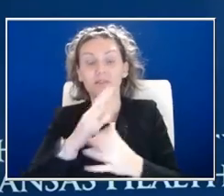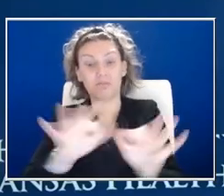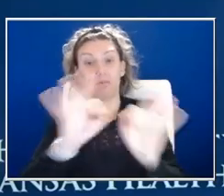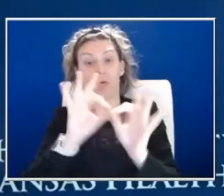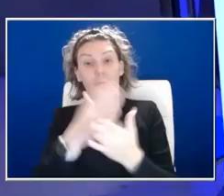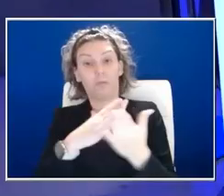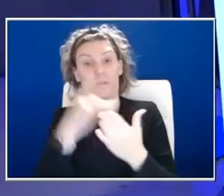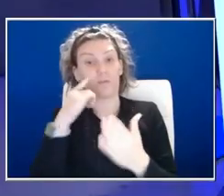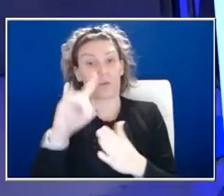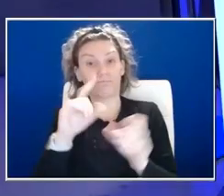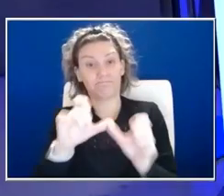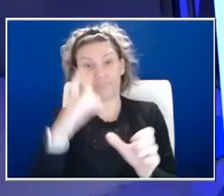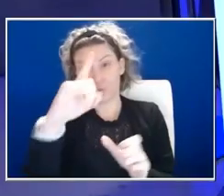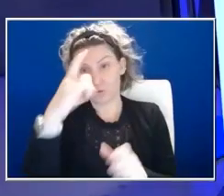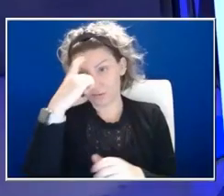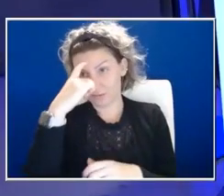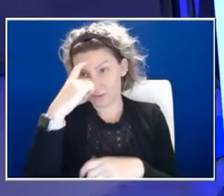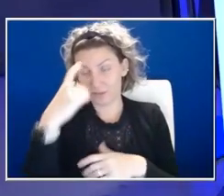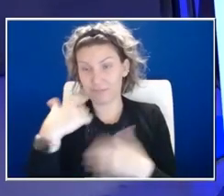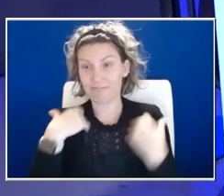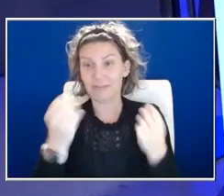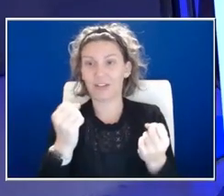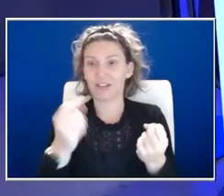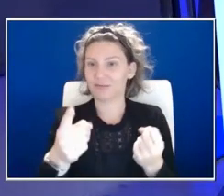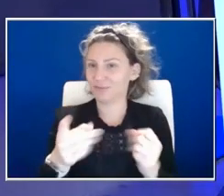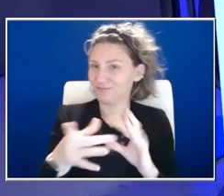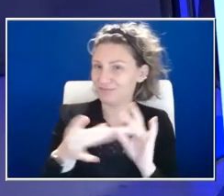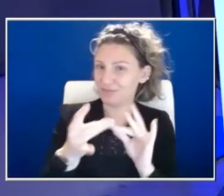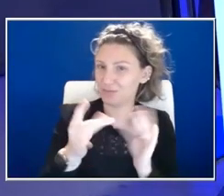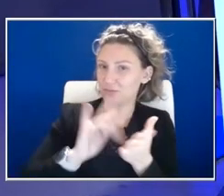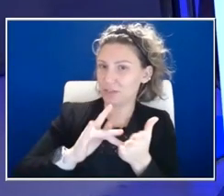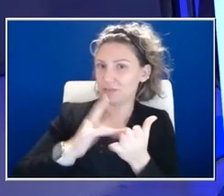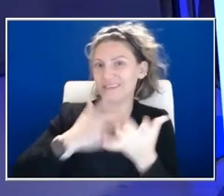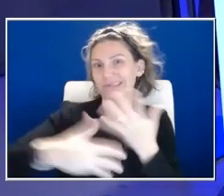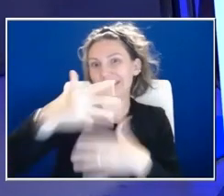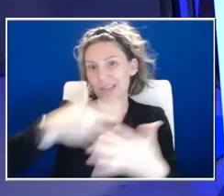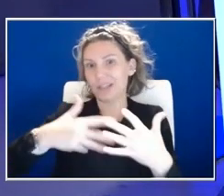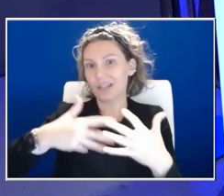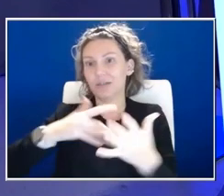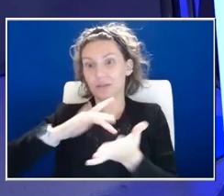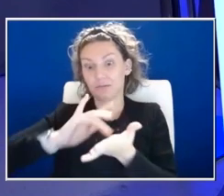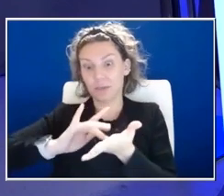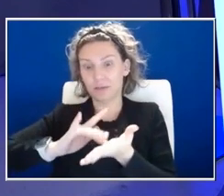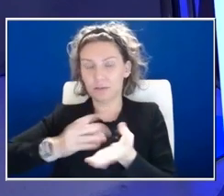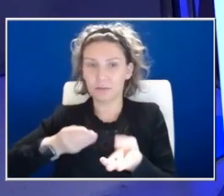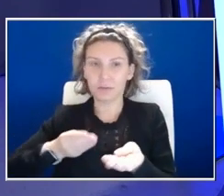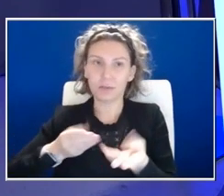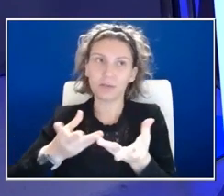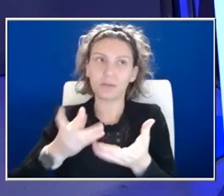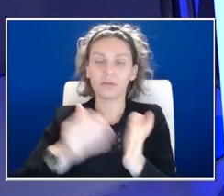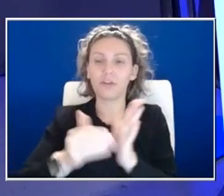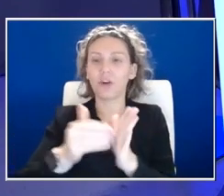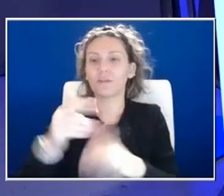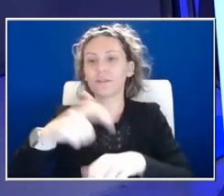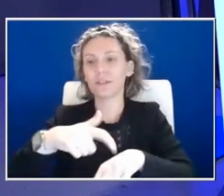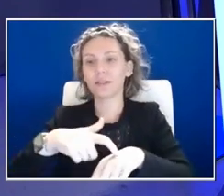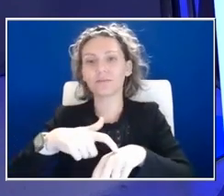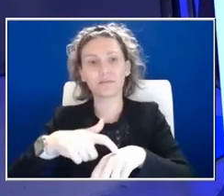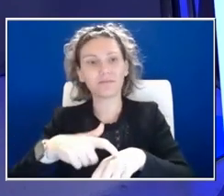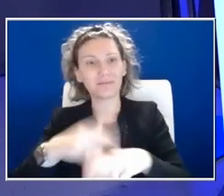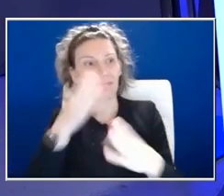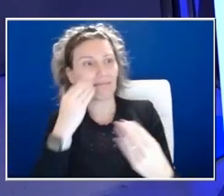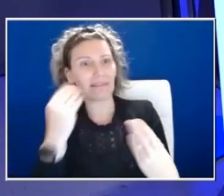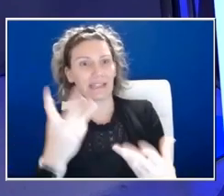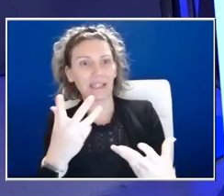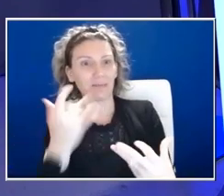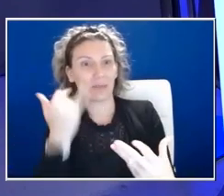long term too. I love how you brought up medication. In a society that is medicated, oftentimes mm-hmm. it's nice to say, hey, let them know, you get prescribed something, let